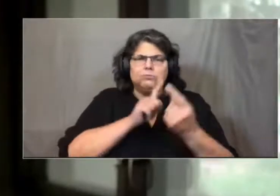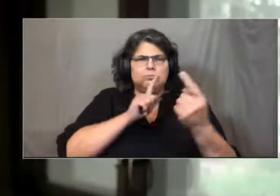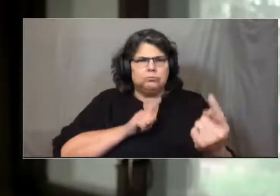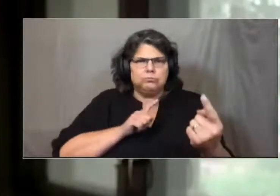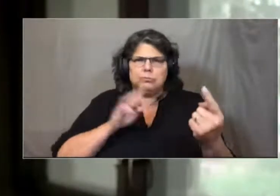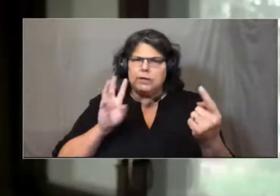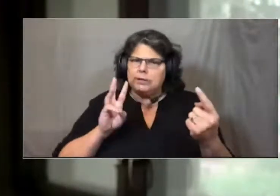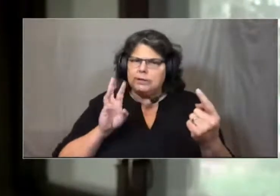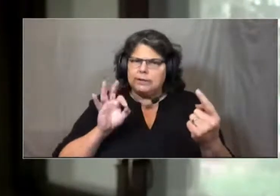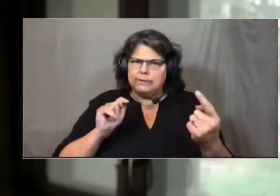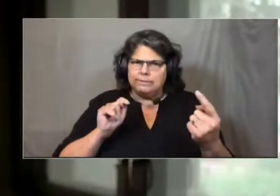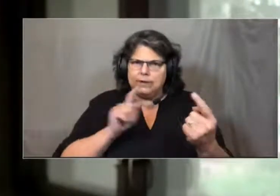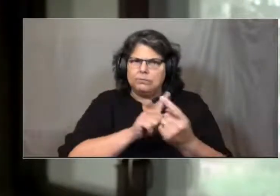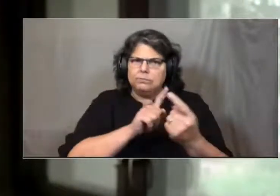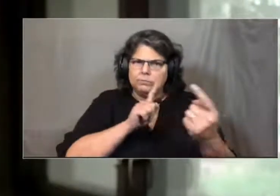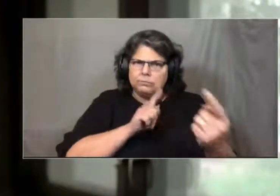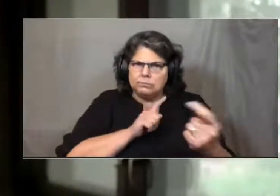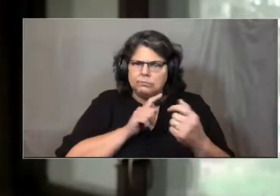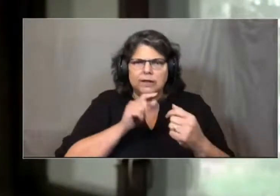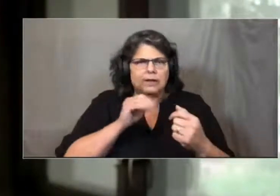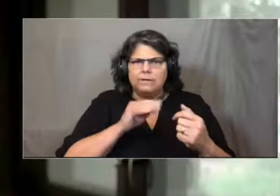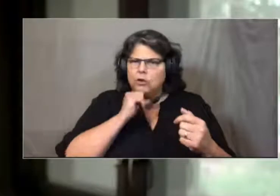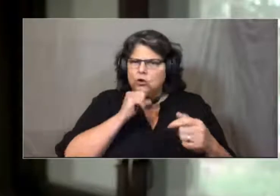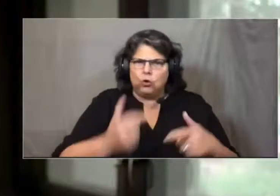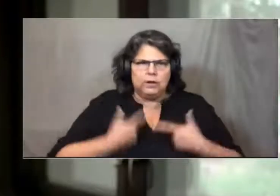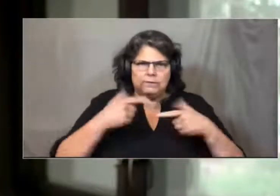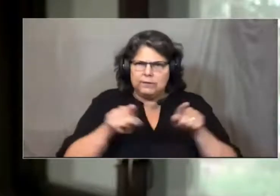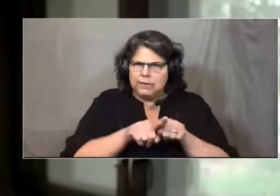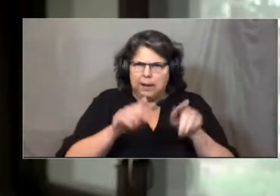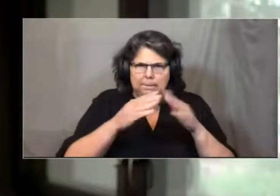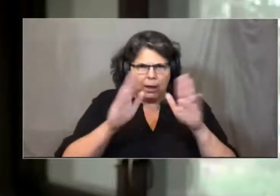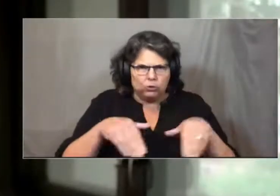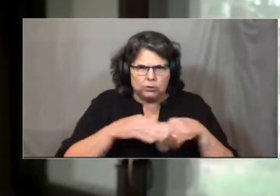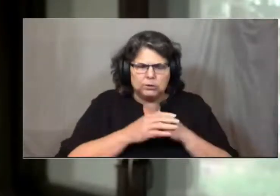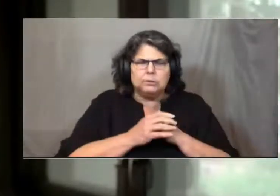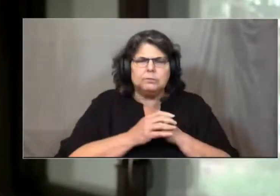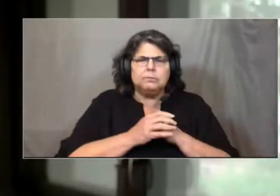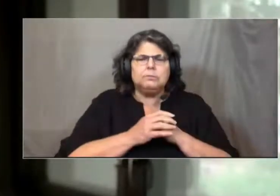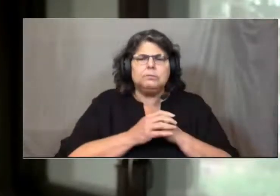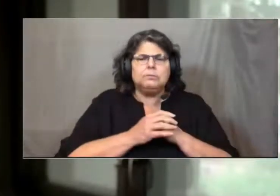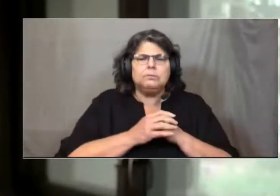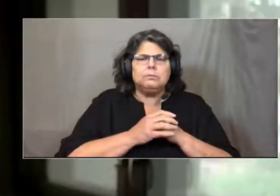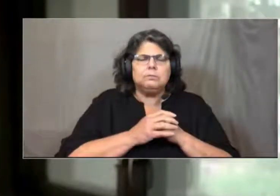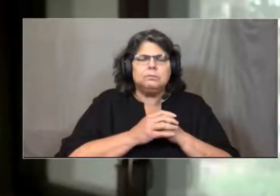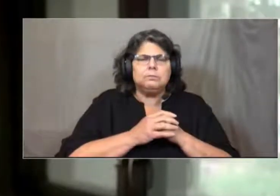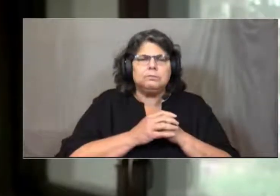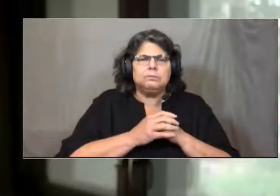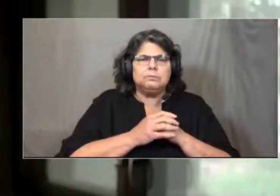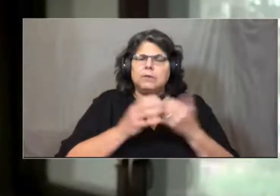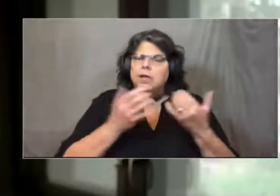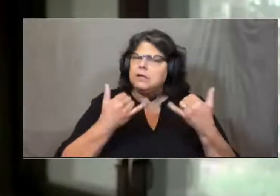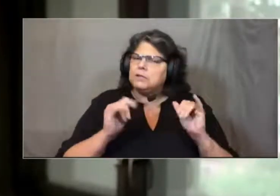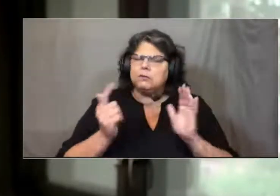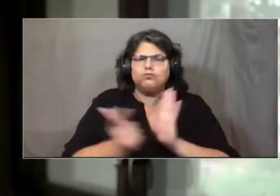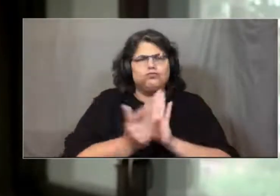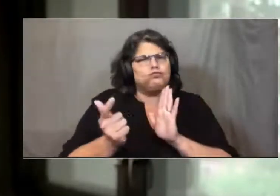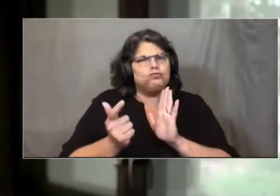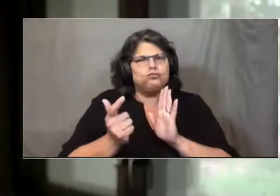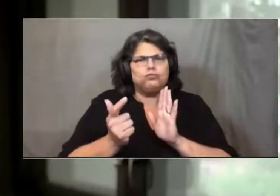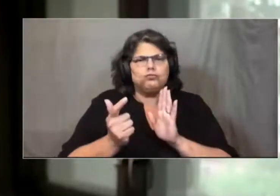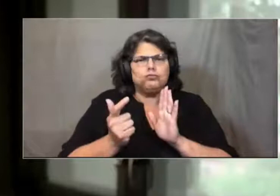between people if they're in different households. And we are still not allowing